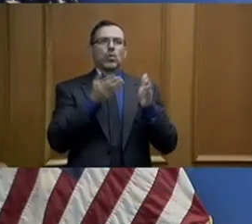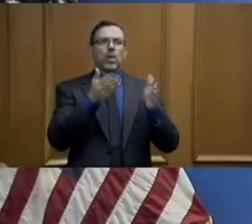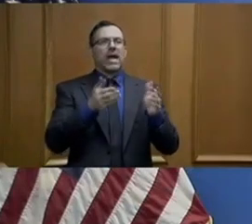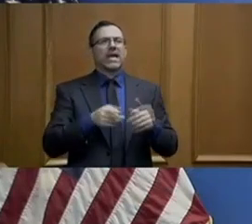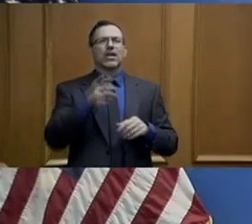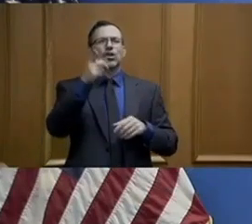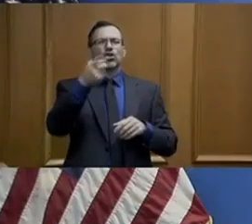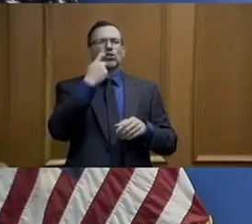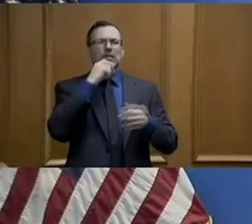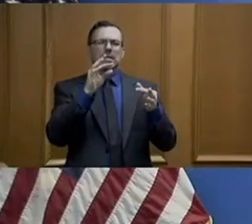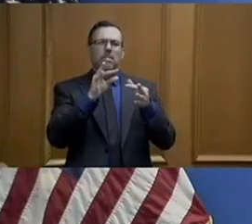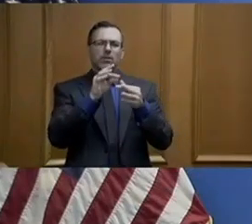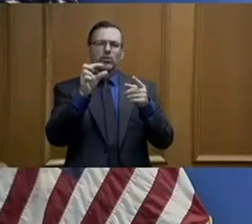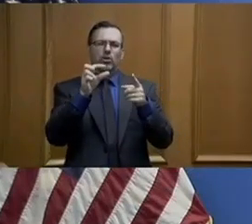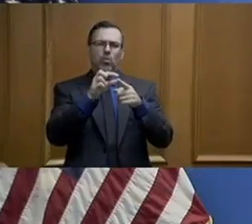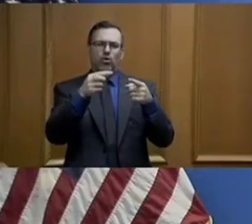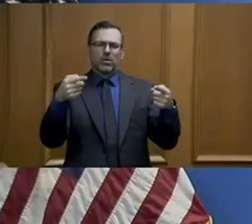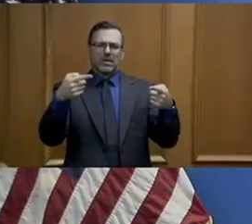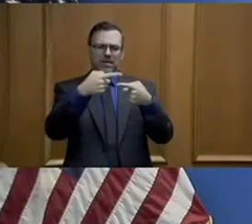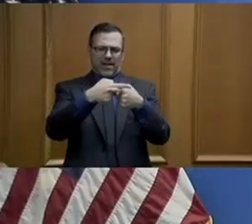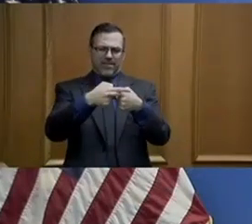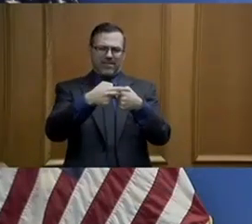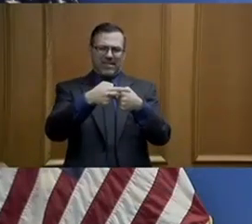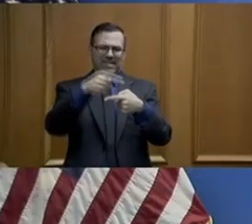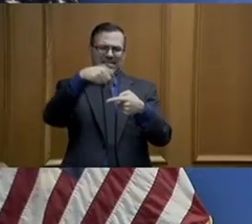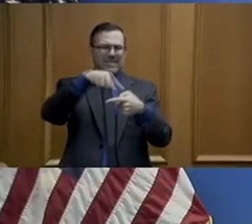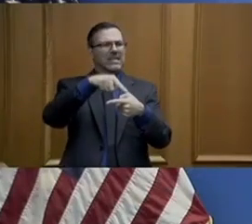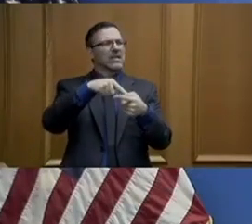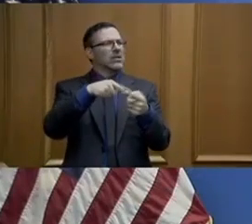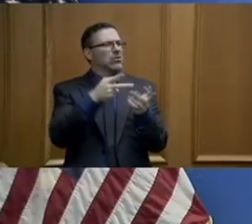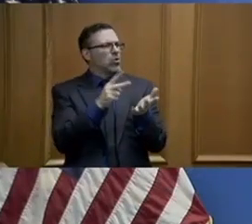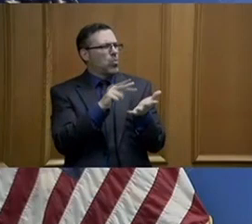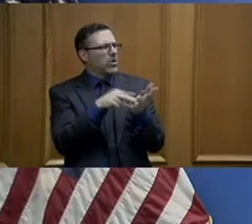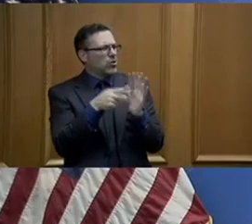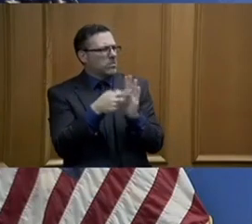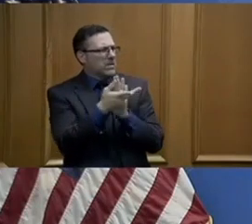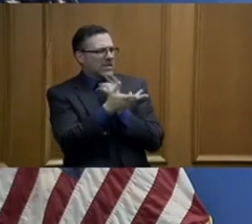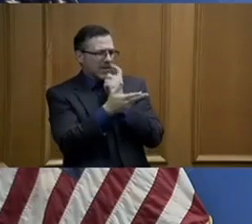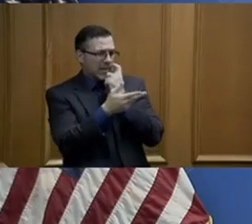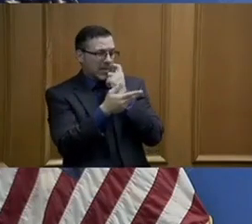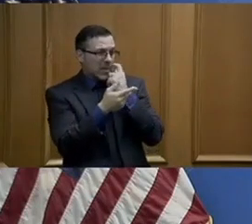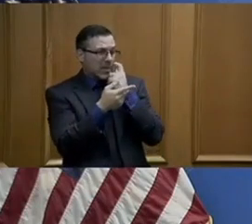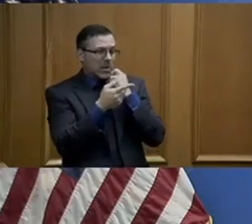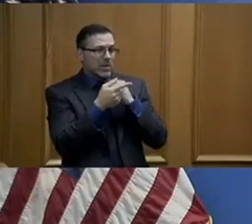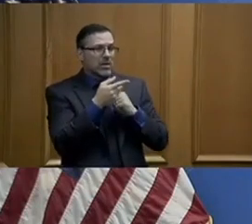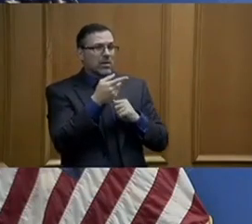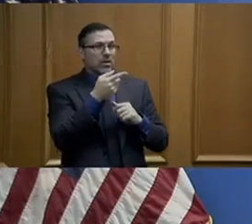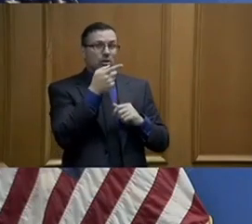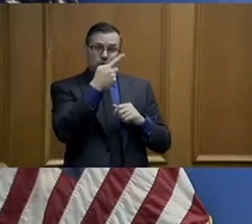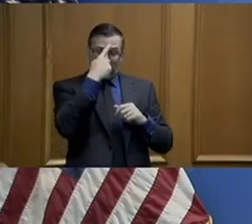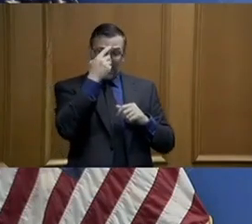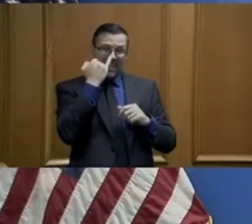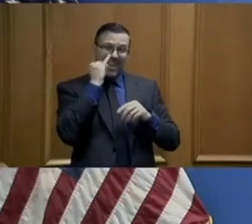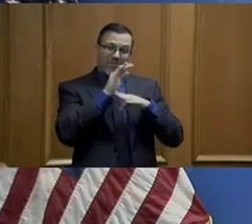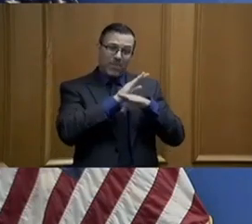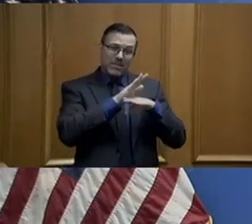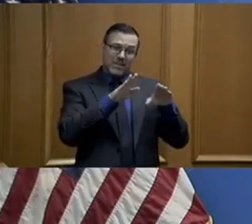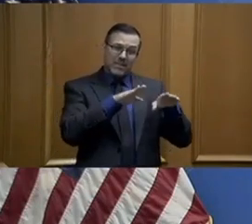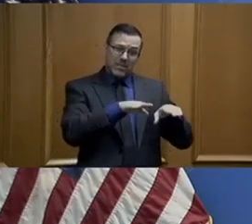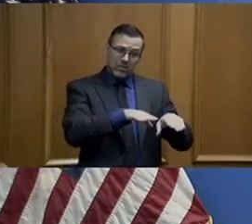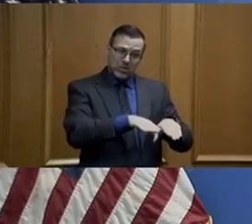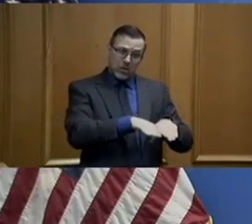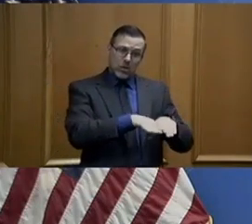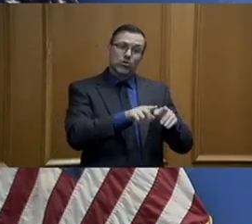conflict possibly within those goals. Can you clarify a little bit about that? Do you believe that there is conflict of beginning to reopen the economy